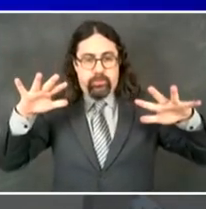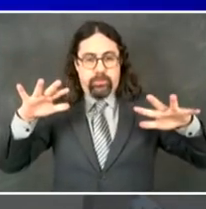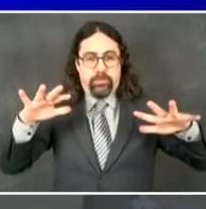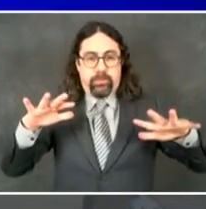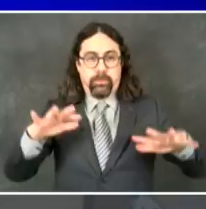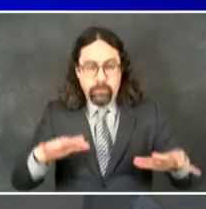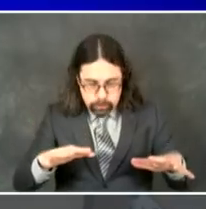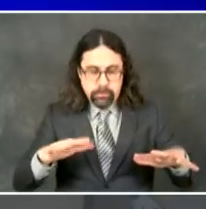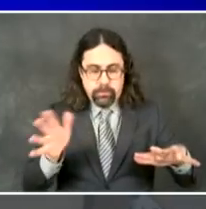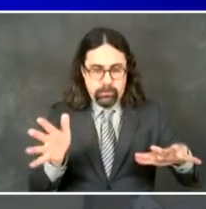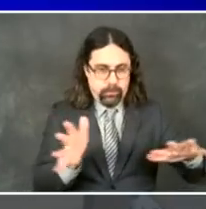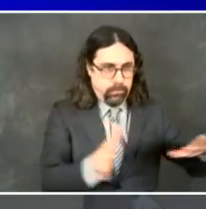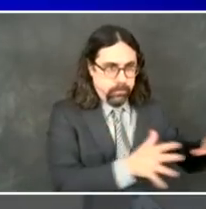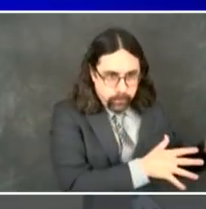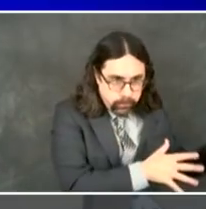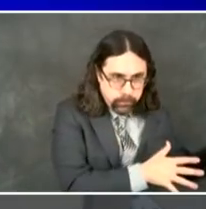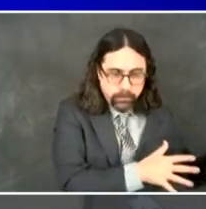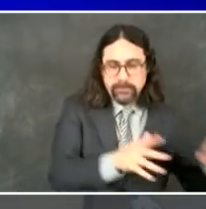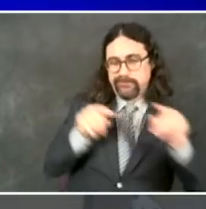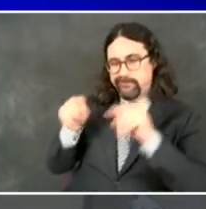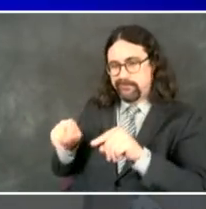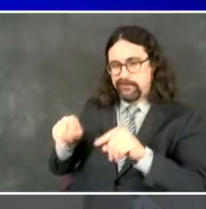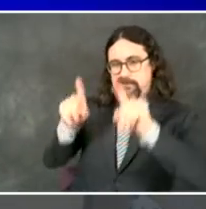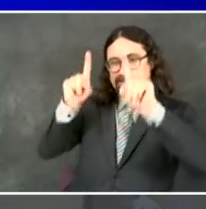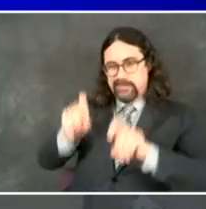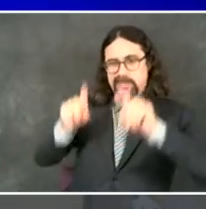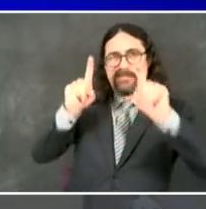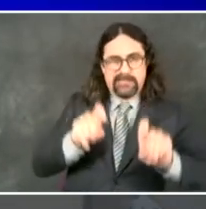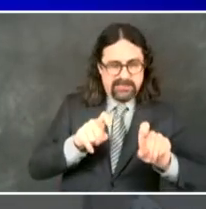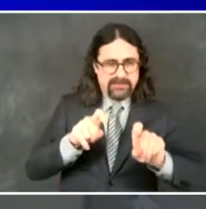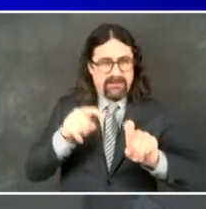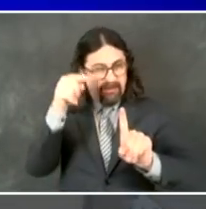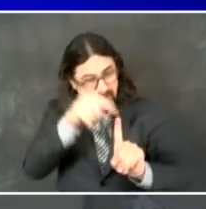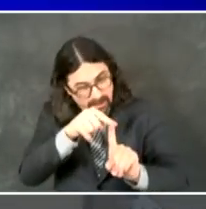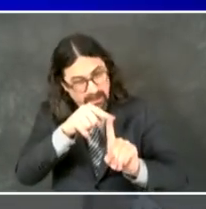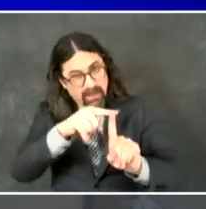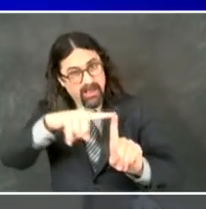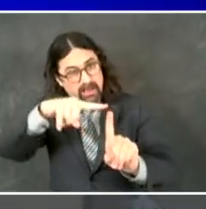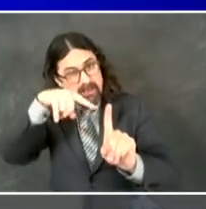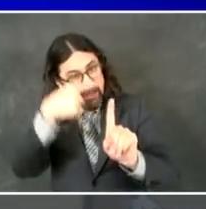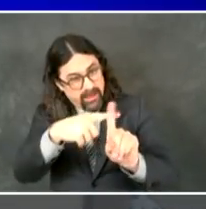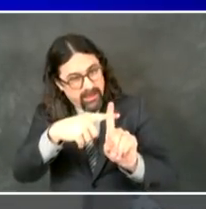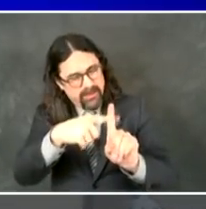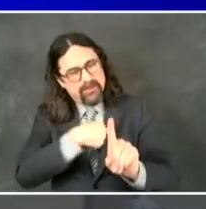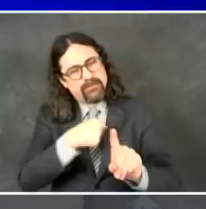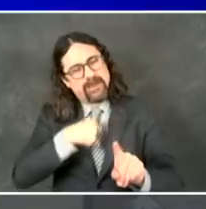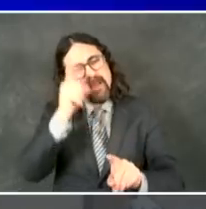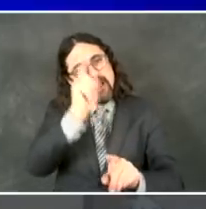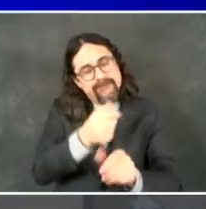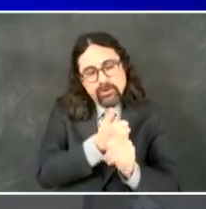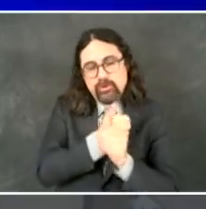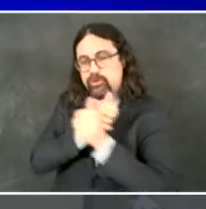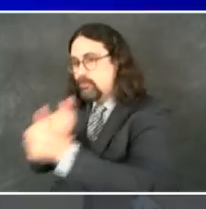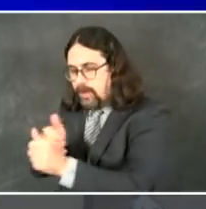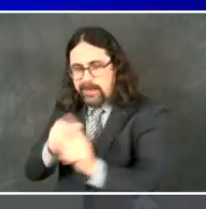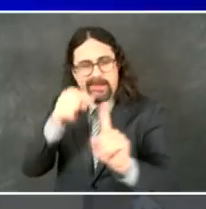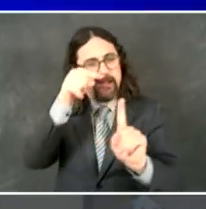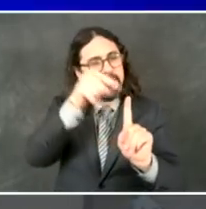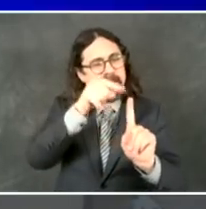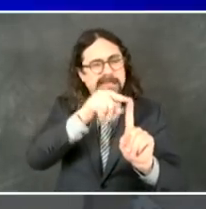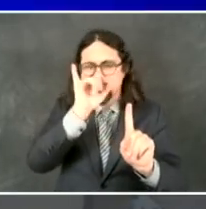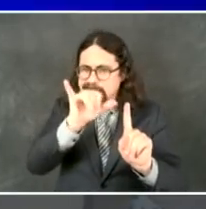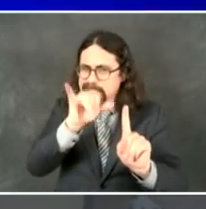going to build in the month of May. A contact tracing network in this city like's never been seen before on a vast